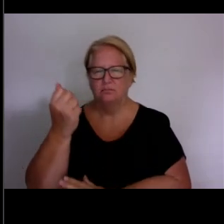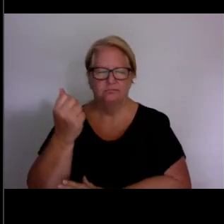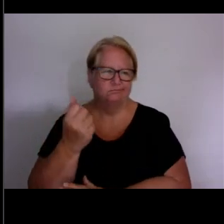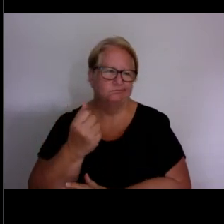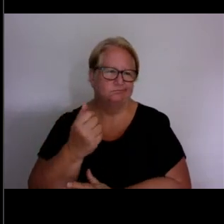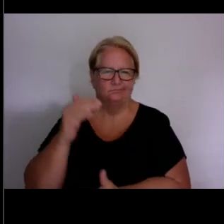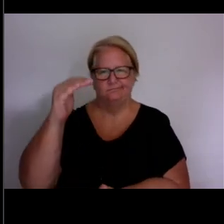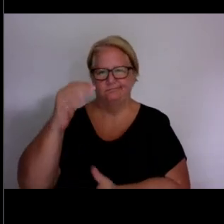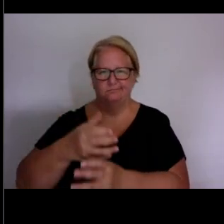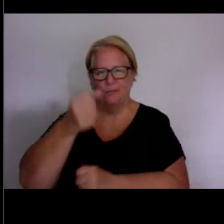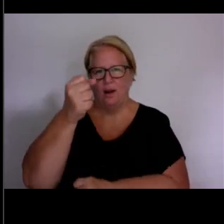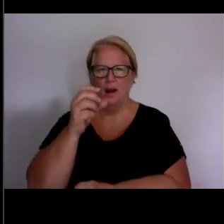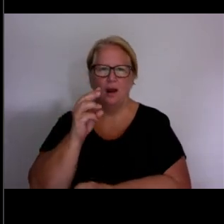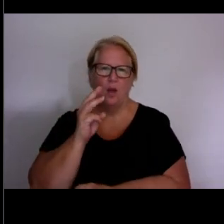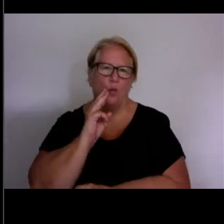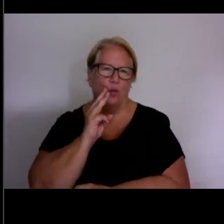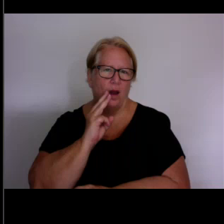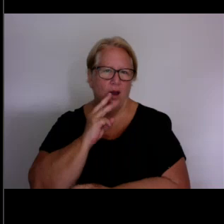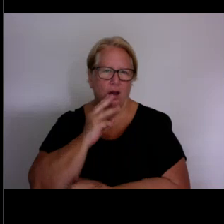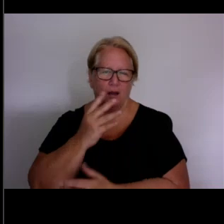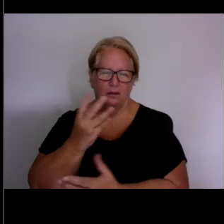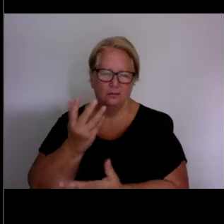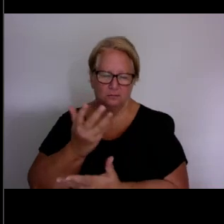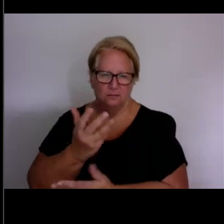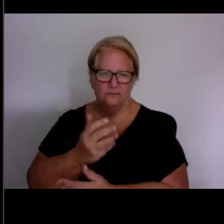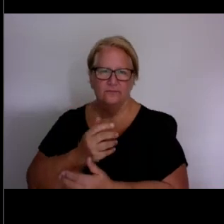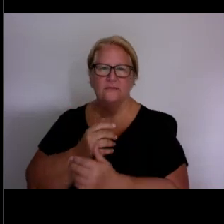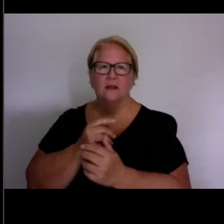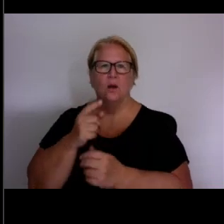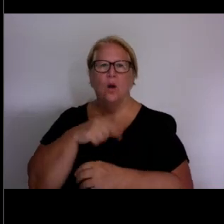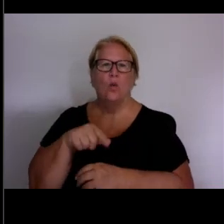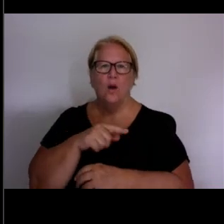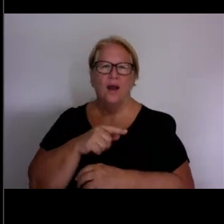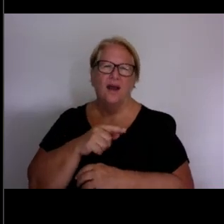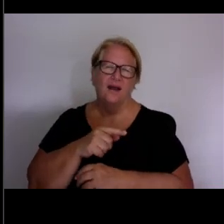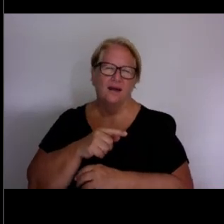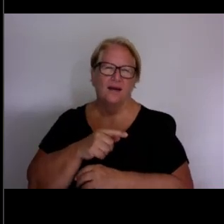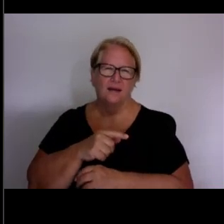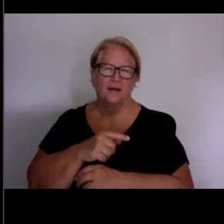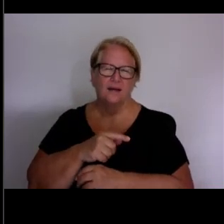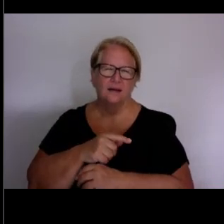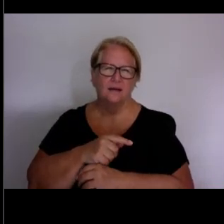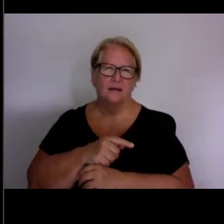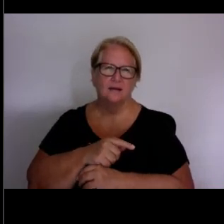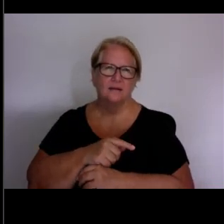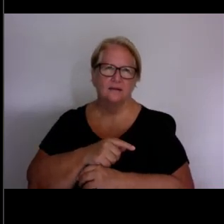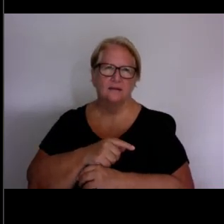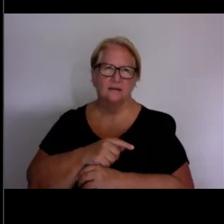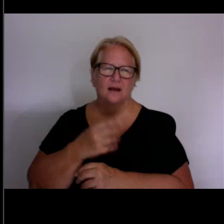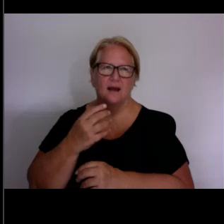wine from a BWS, that we have had challenges in